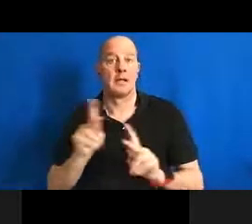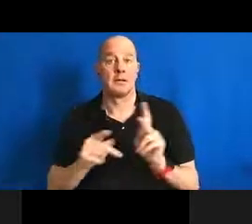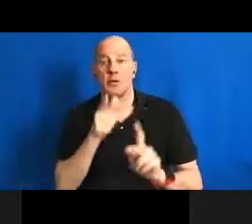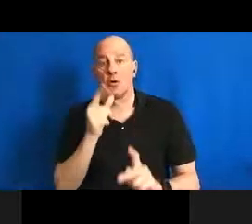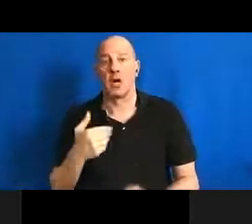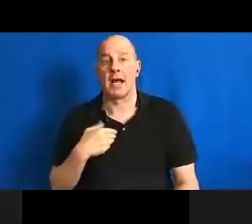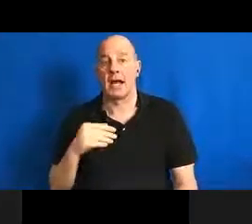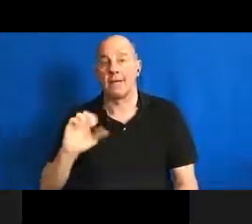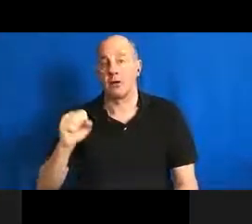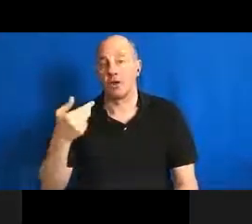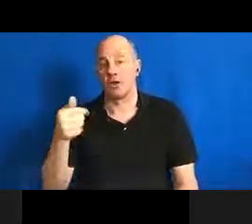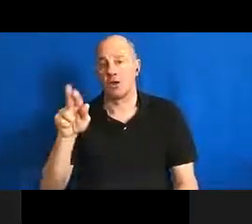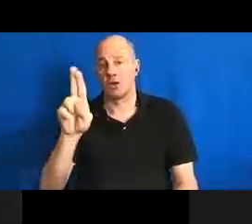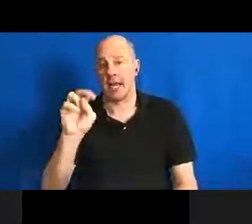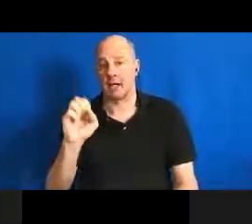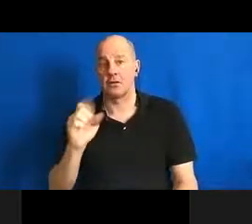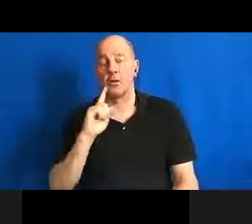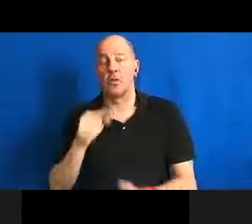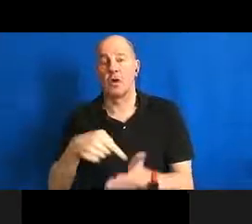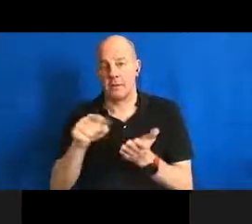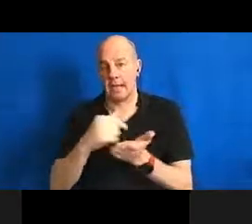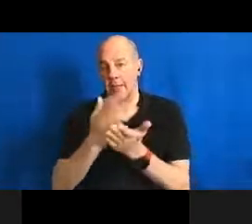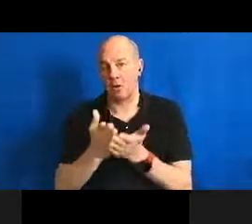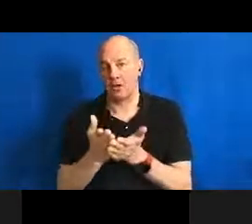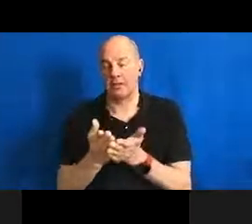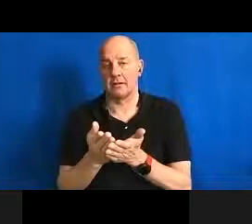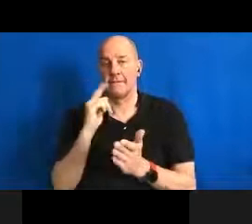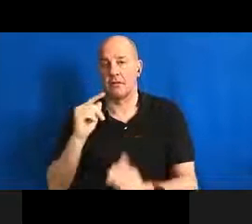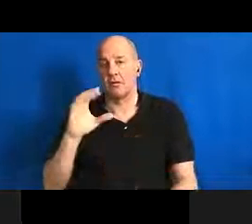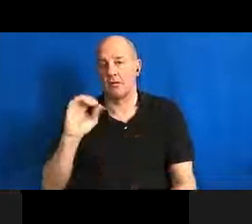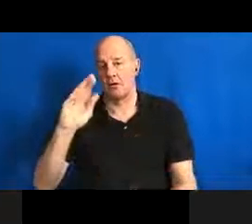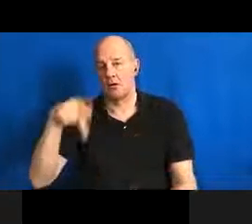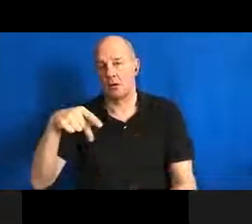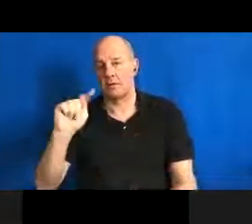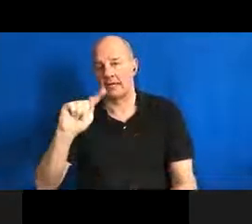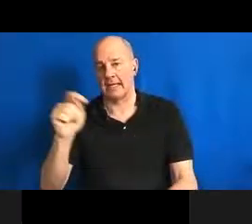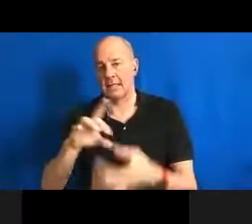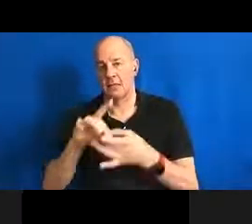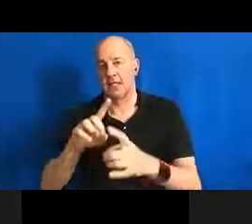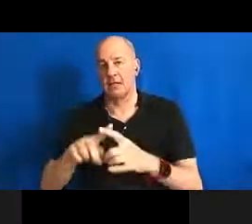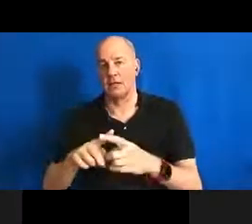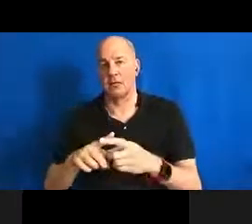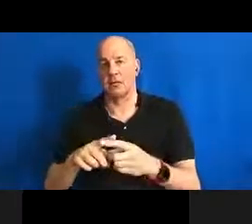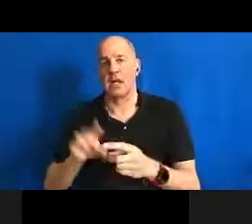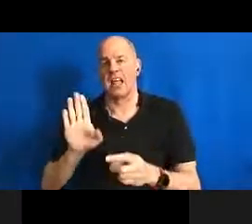shares will pay portions of the corporate tax relative to the amount of shares that they